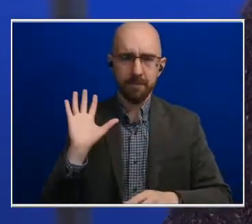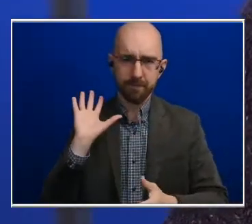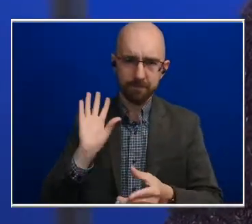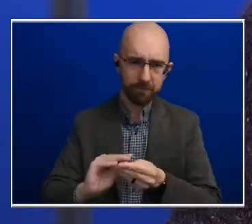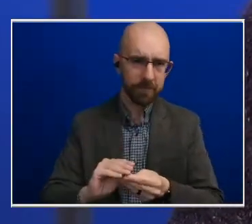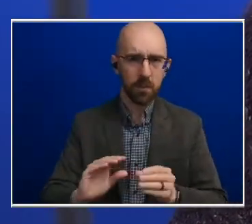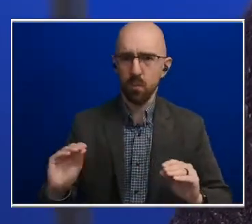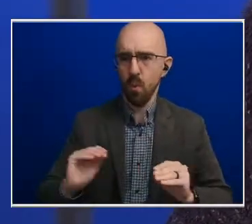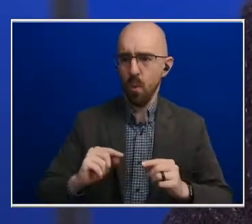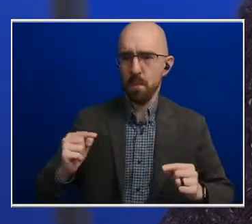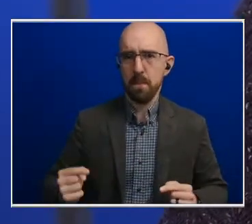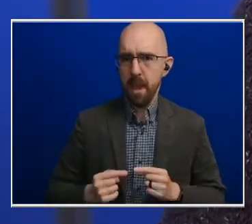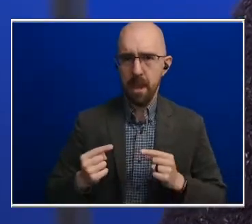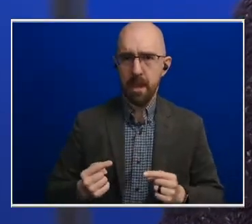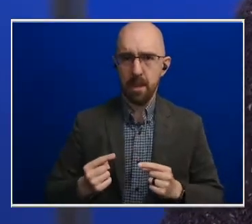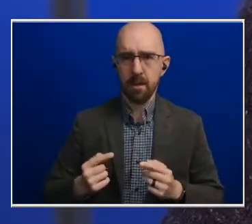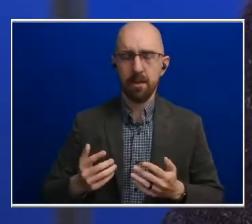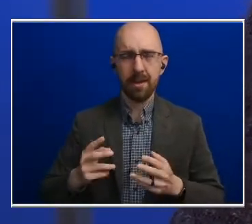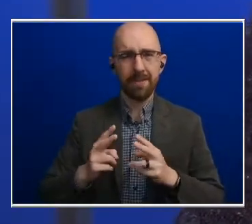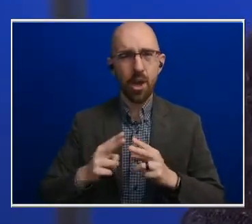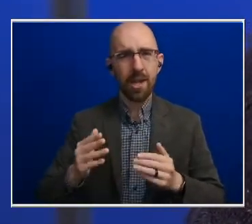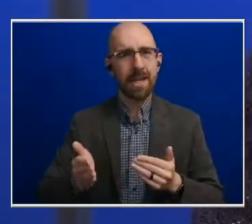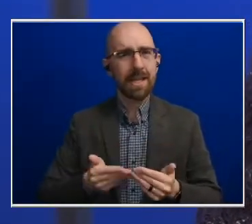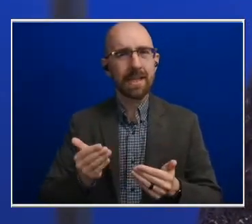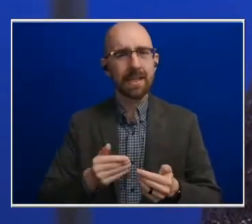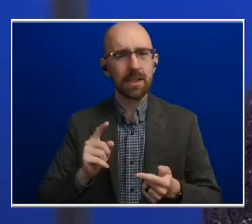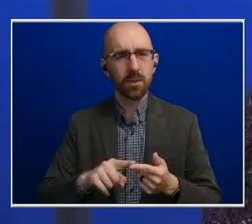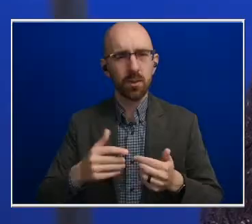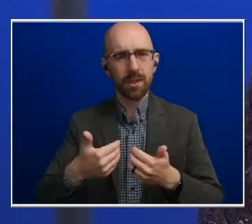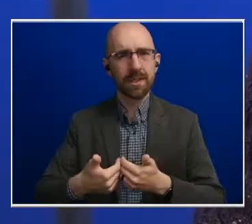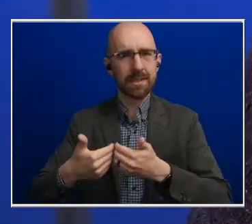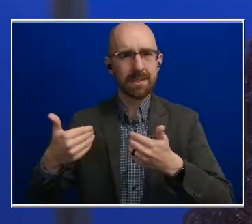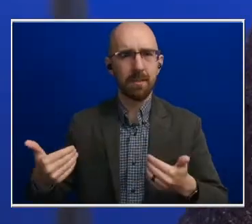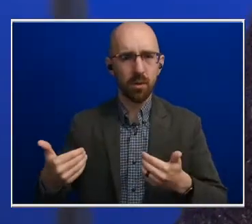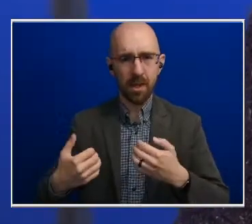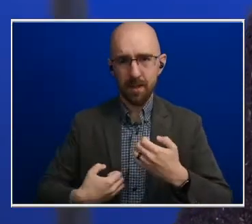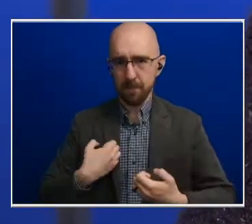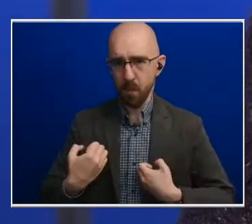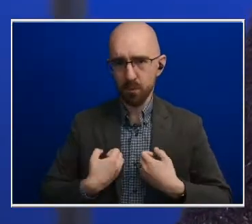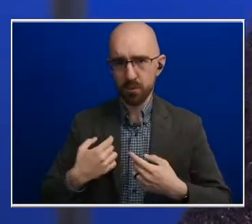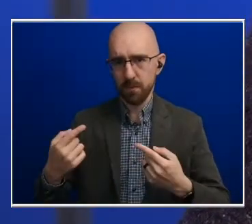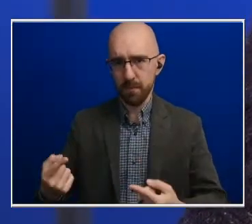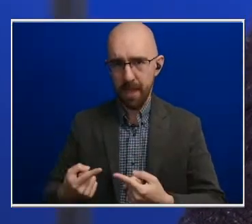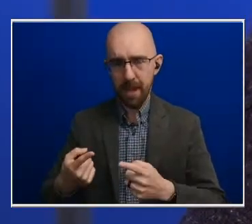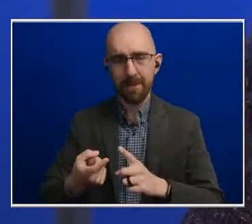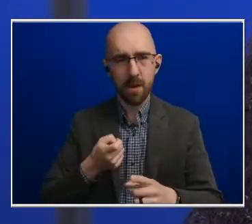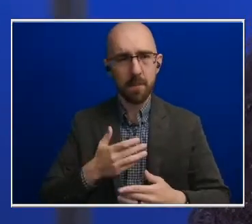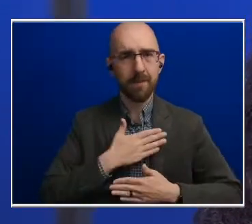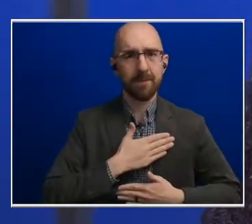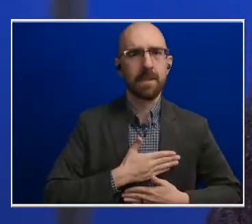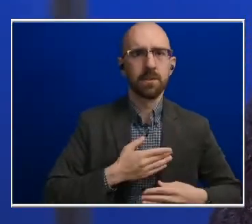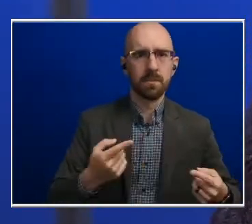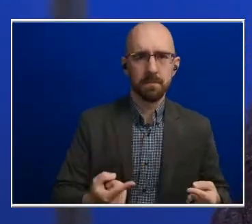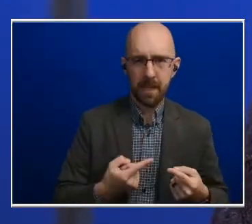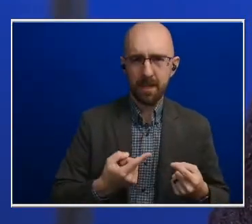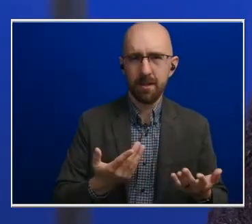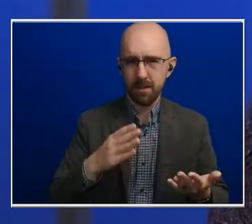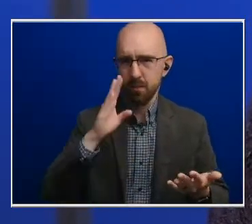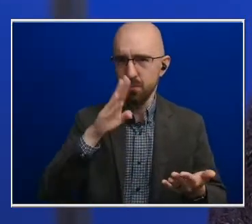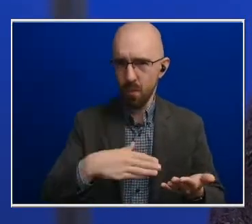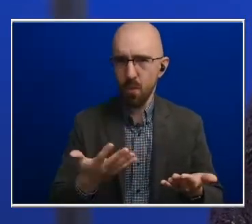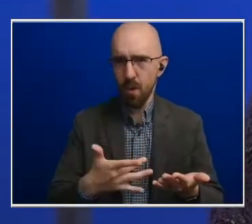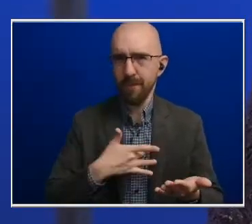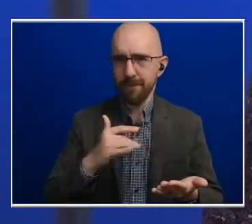and it's very easy to separate emotional pain from physical pain. You know what it feels like with heartbreak. Even